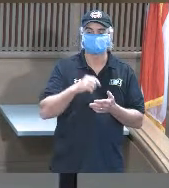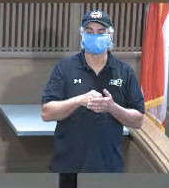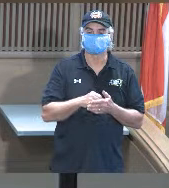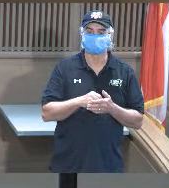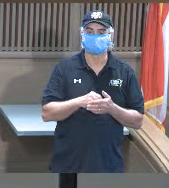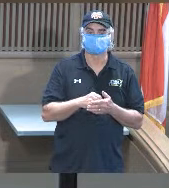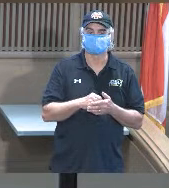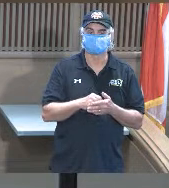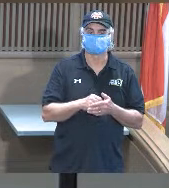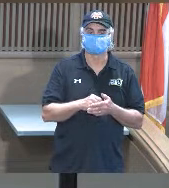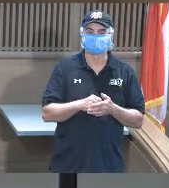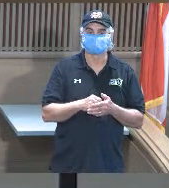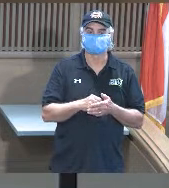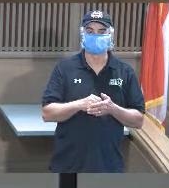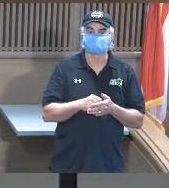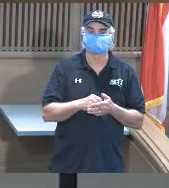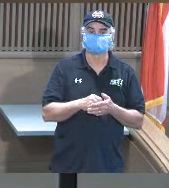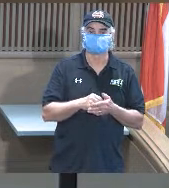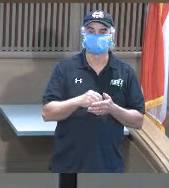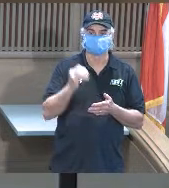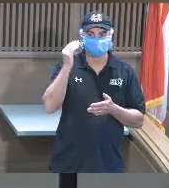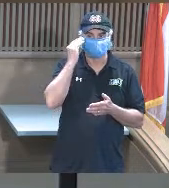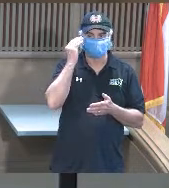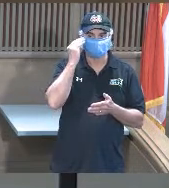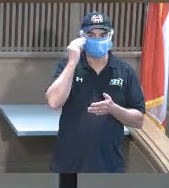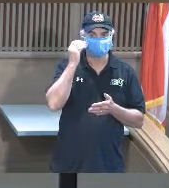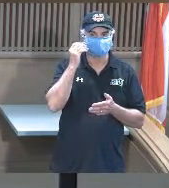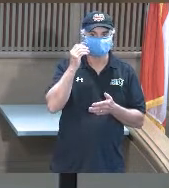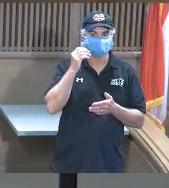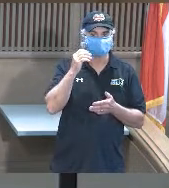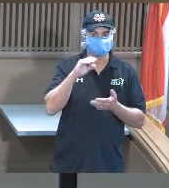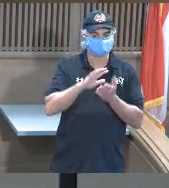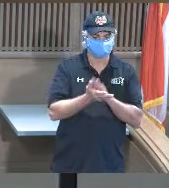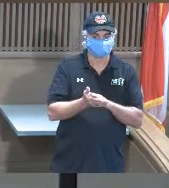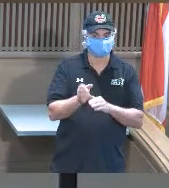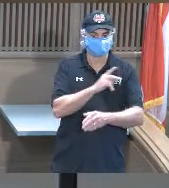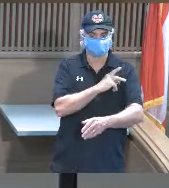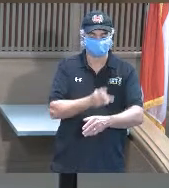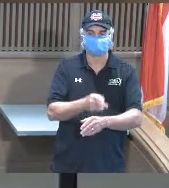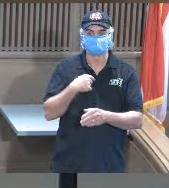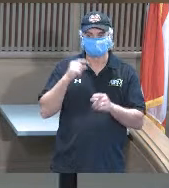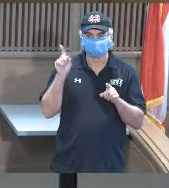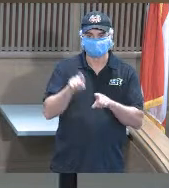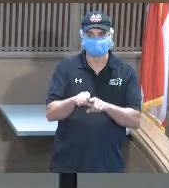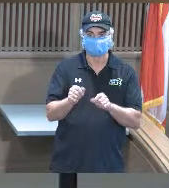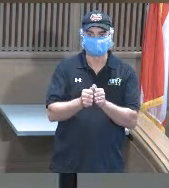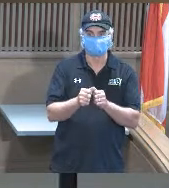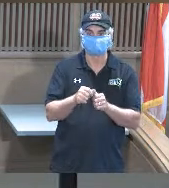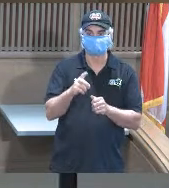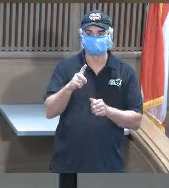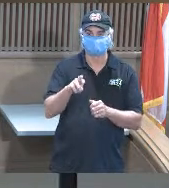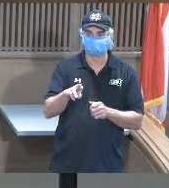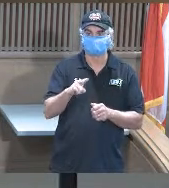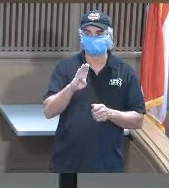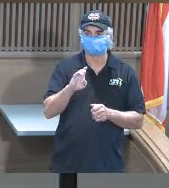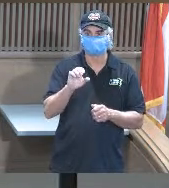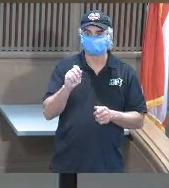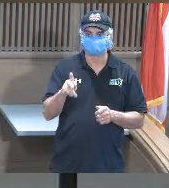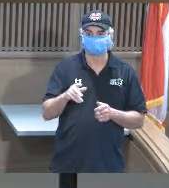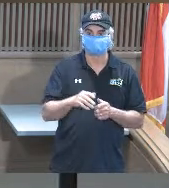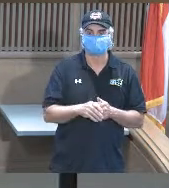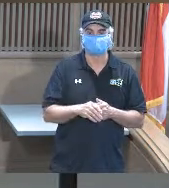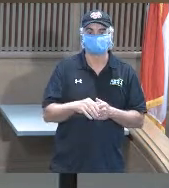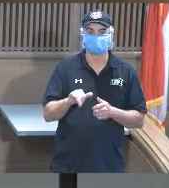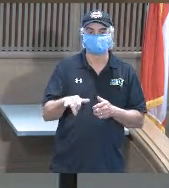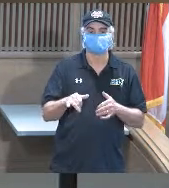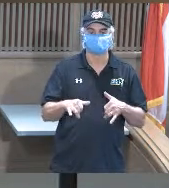we've heard. Knowledge is power, and I agree with Dr. Black, who pointed out that we